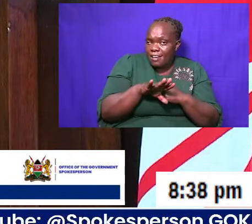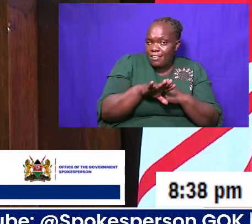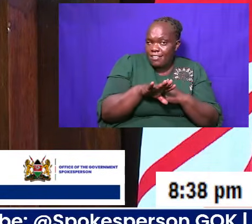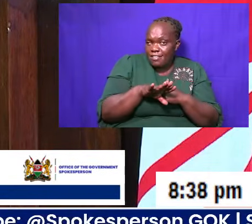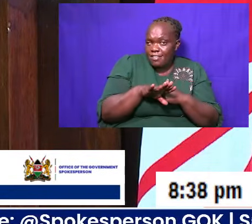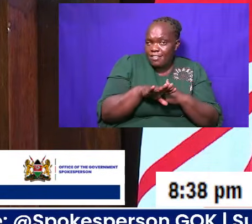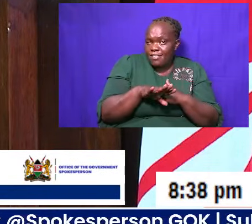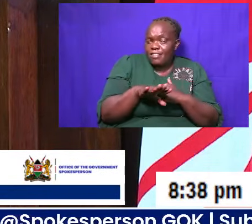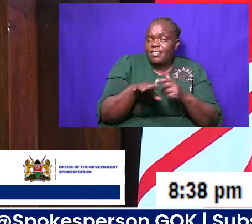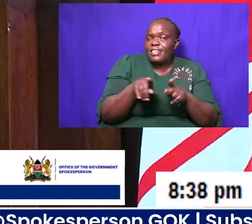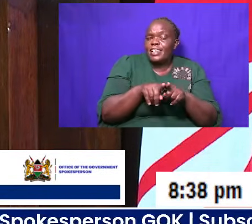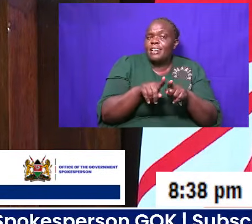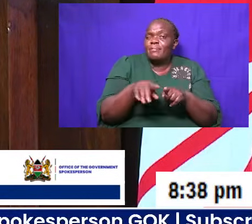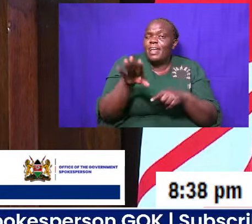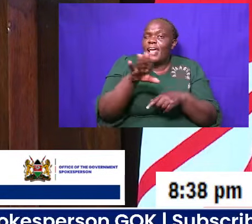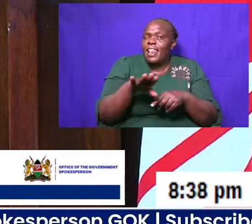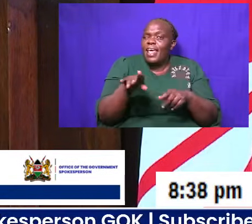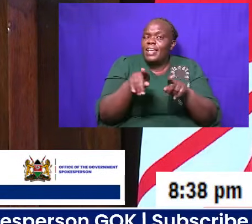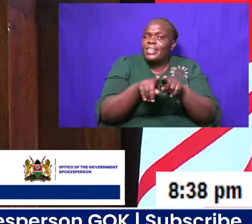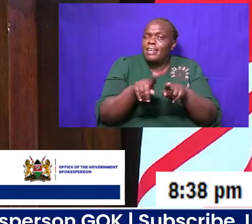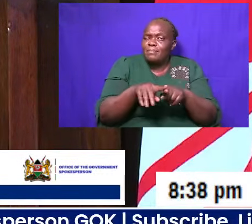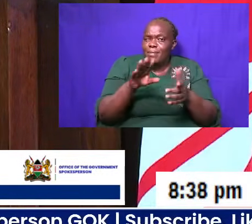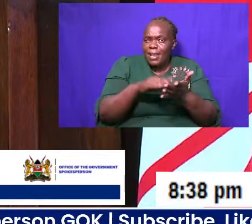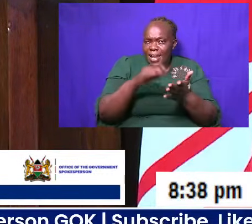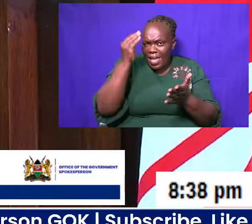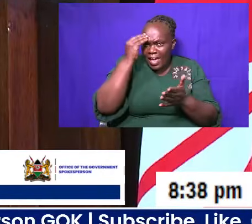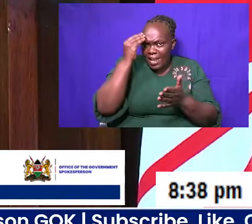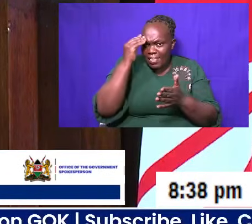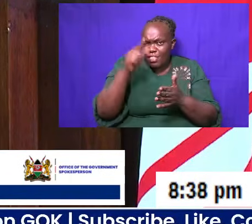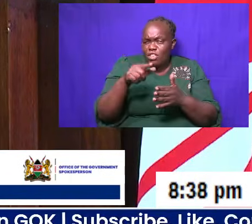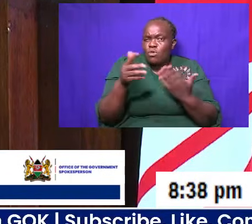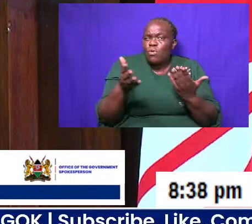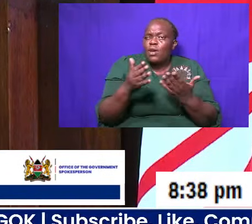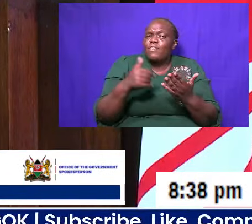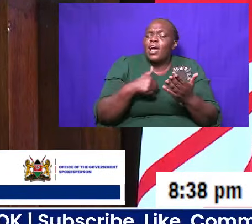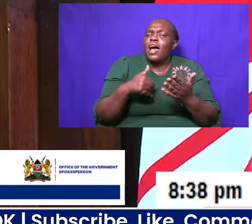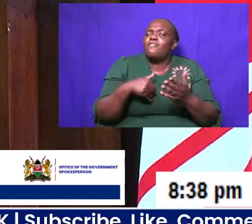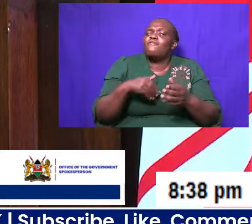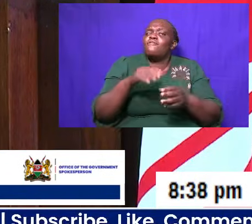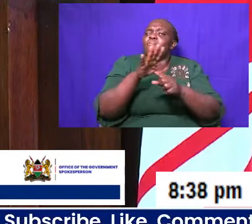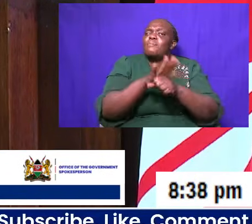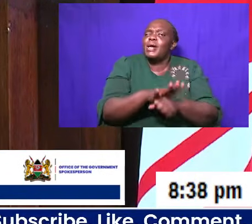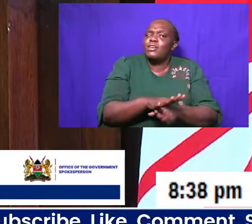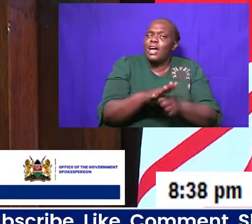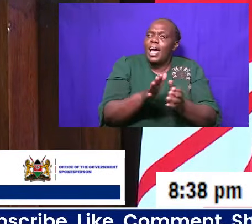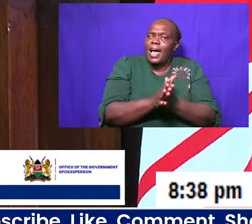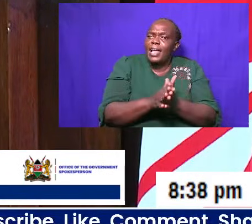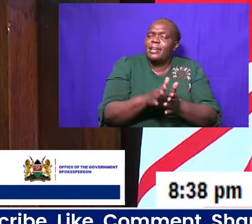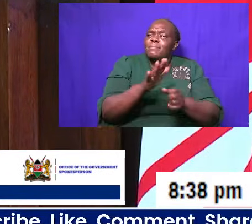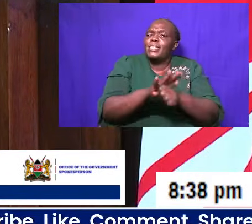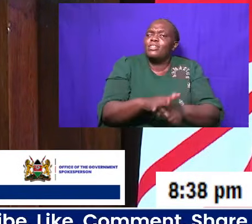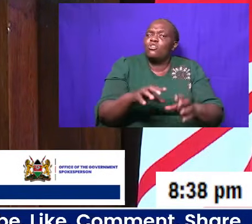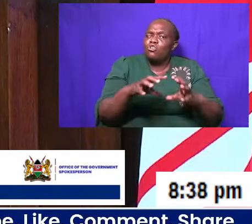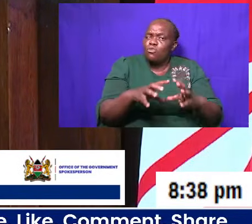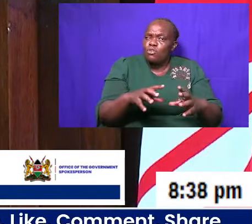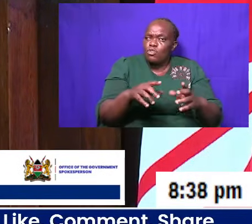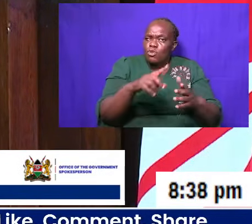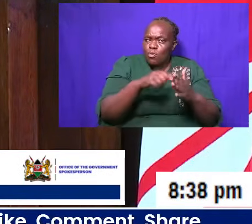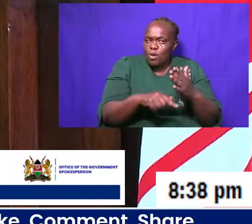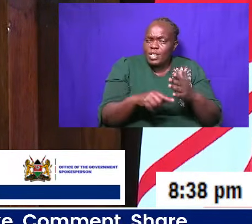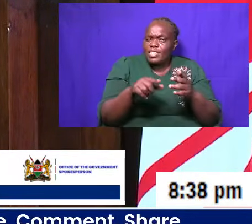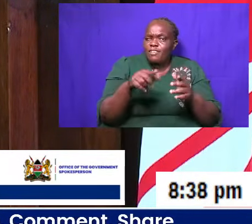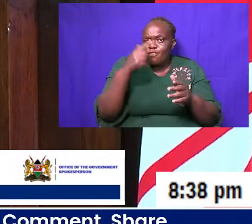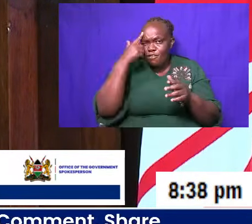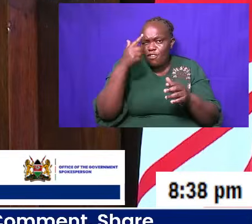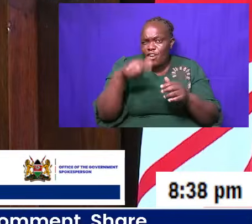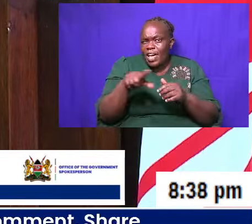In Aso region, which of course when you analyze those, that is where we also have ethnic minorities and marginalized communities. Actually, what was even for us